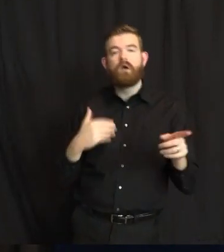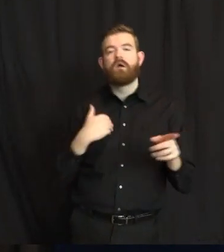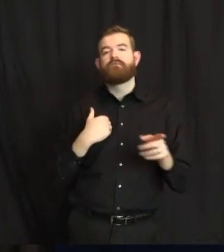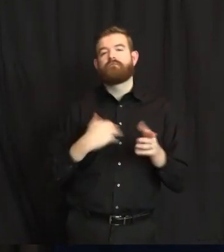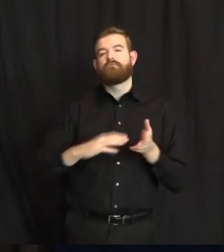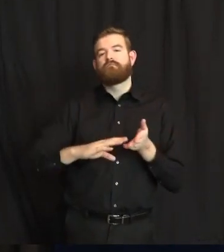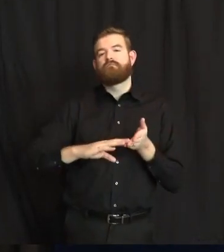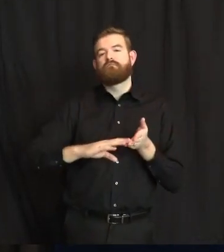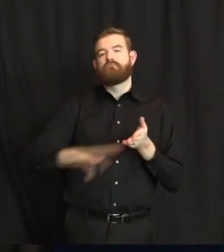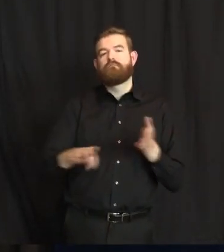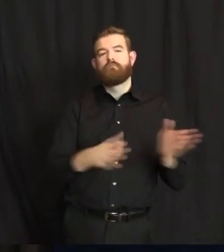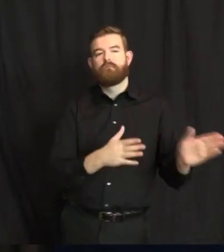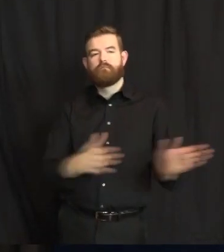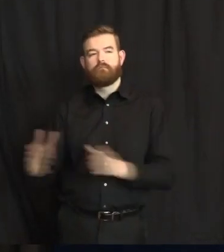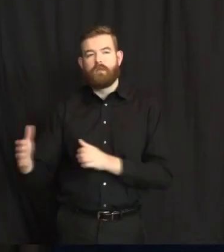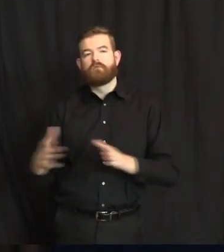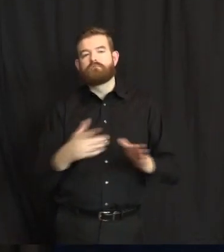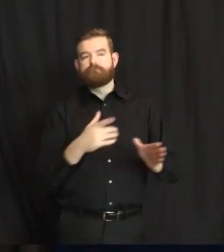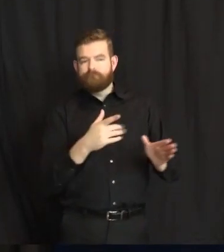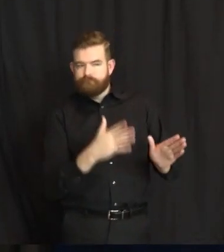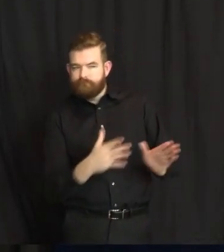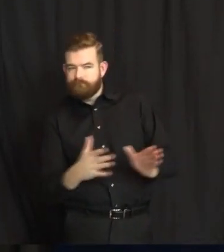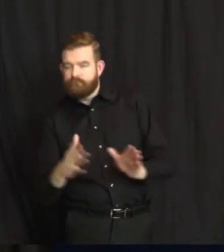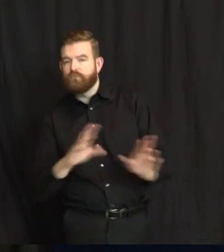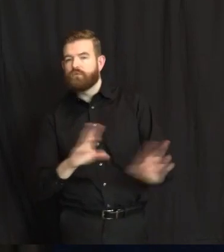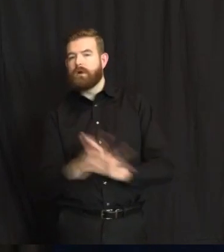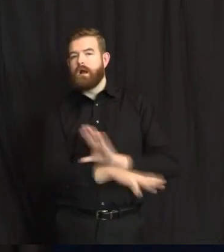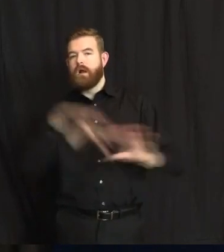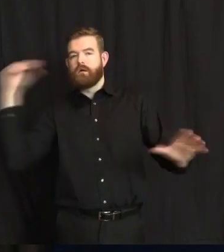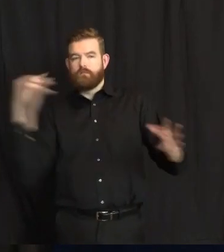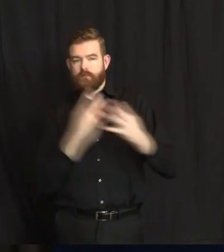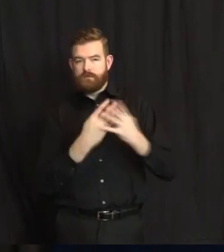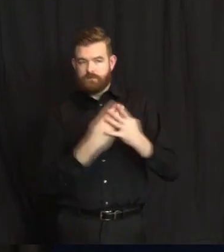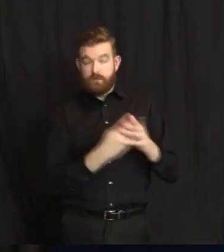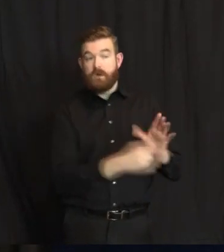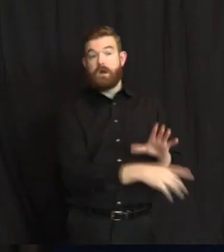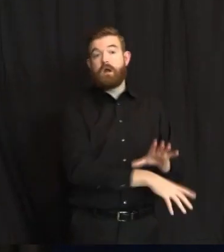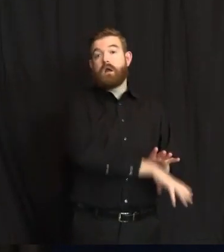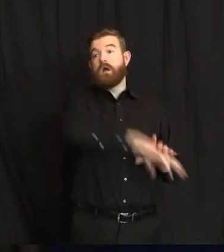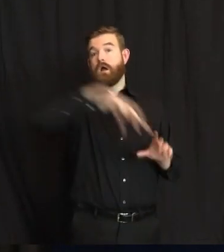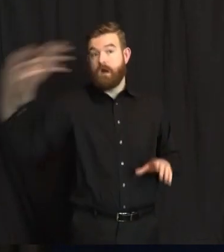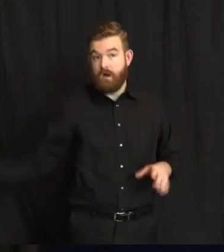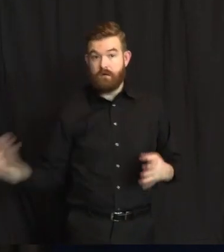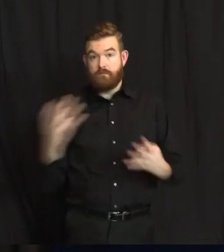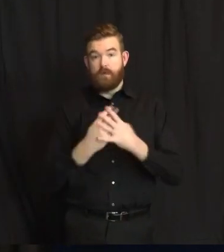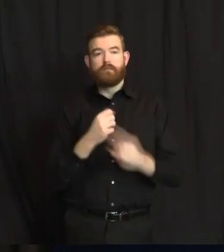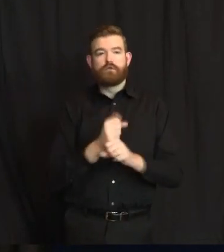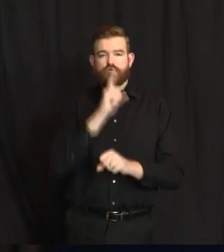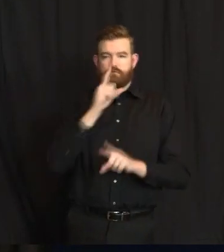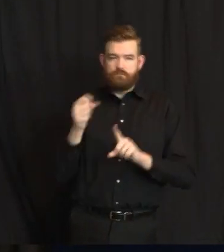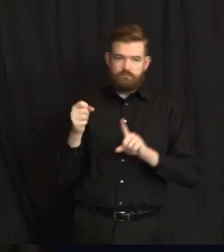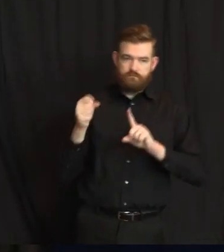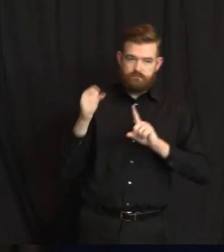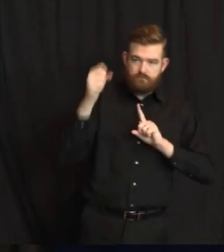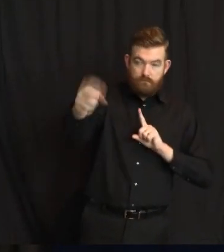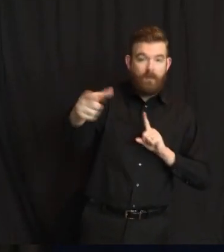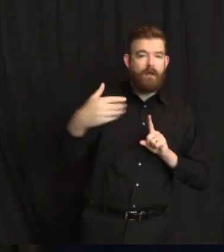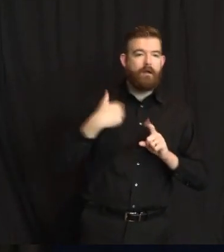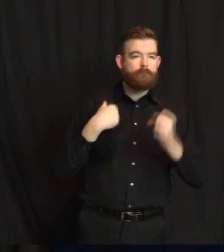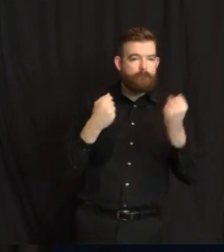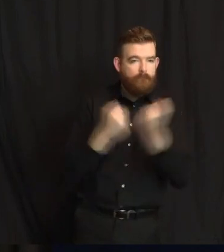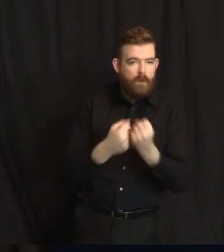to ensure that those that are leaving our custody and going into the communities are placed in the best foot as possible. They're given a